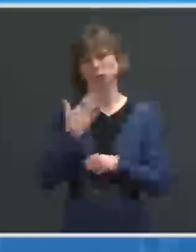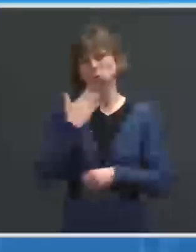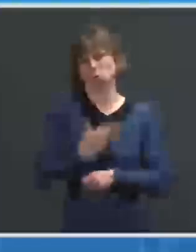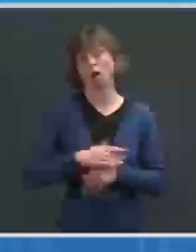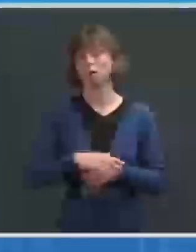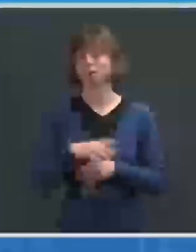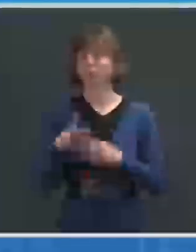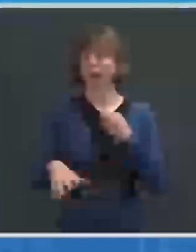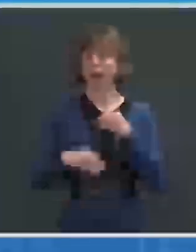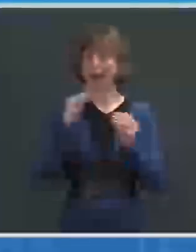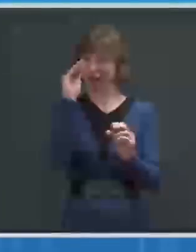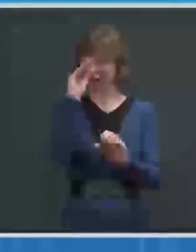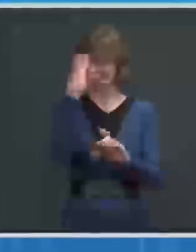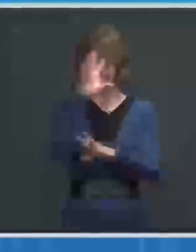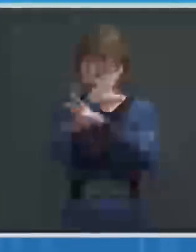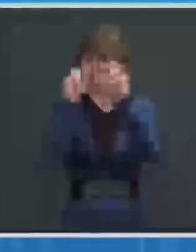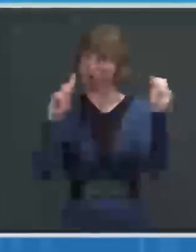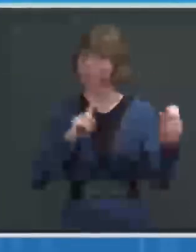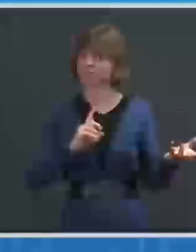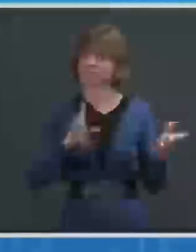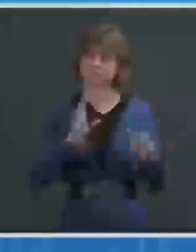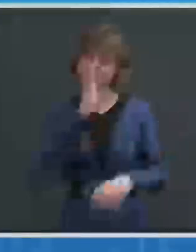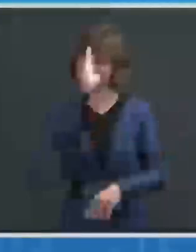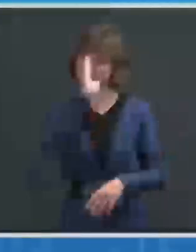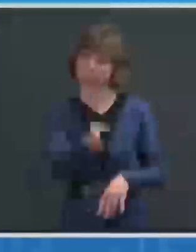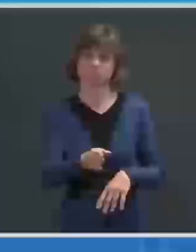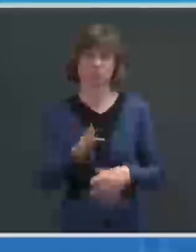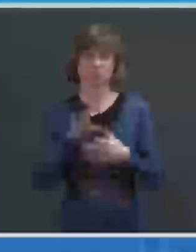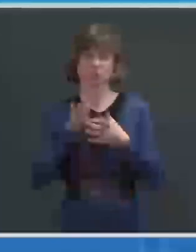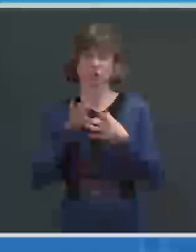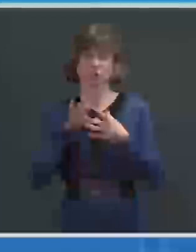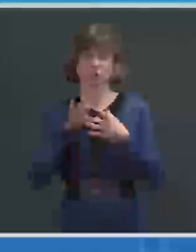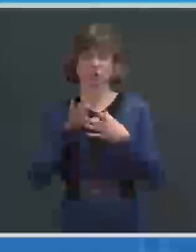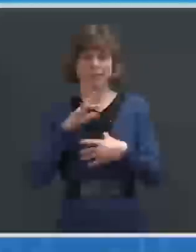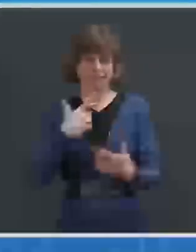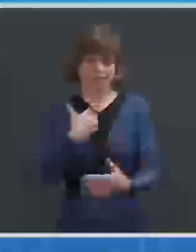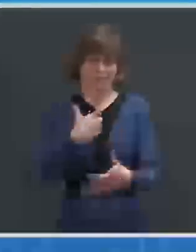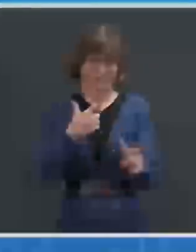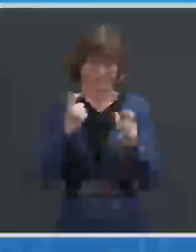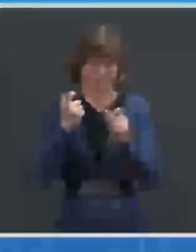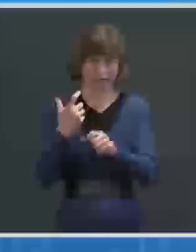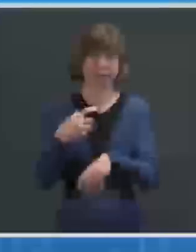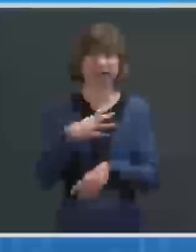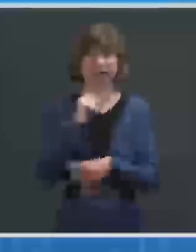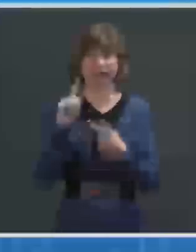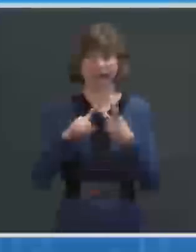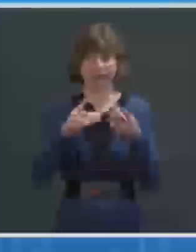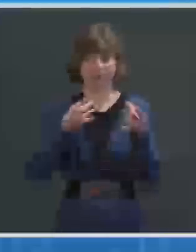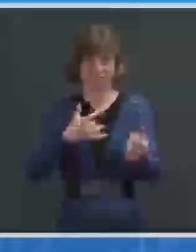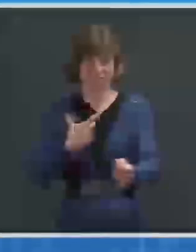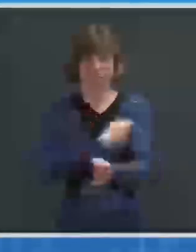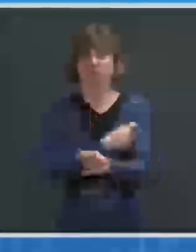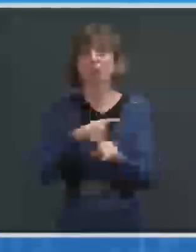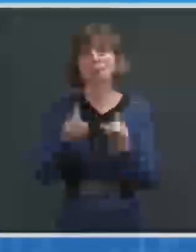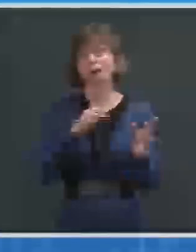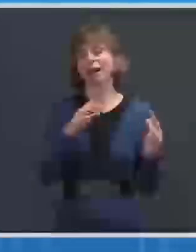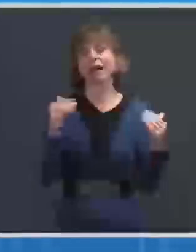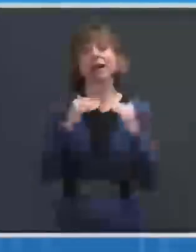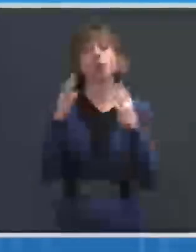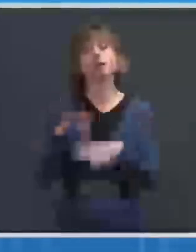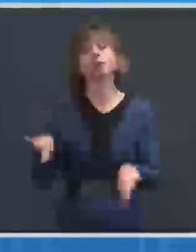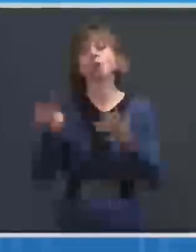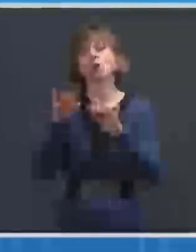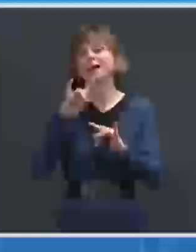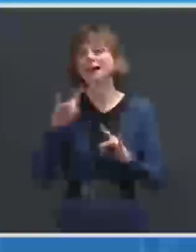clear that as important as speed and efficiency in vaccinations, equity and fairness